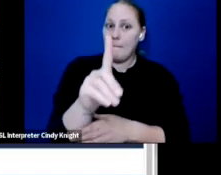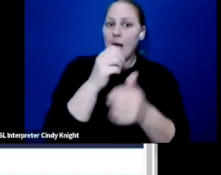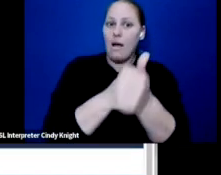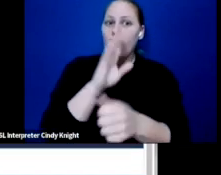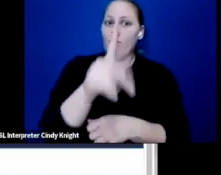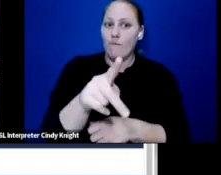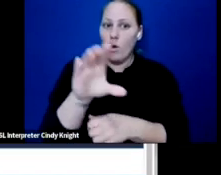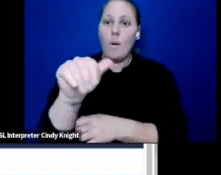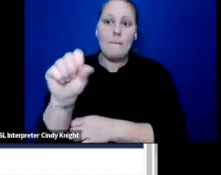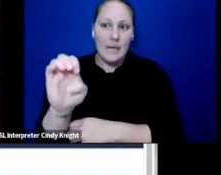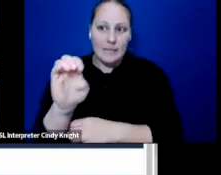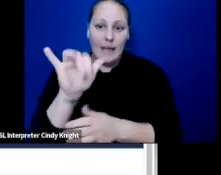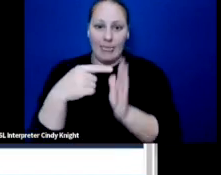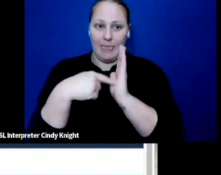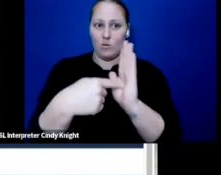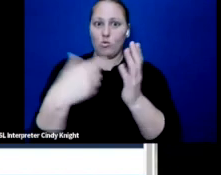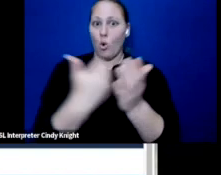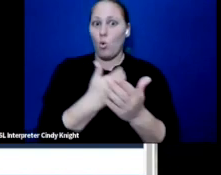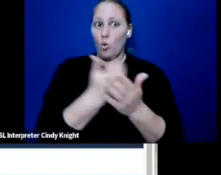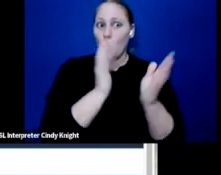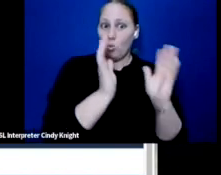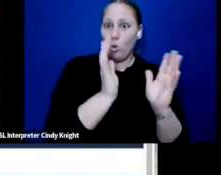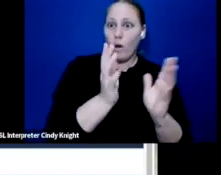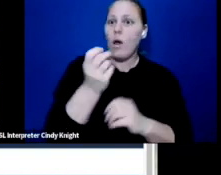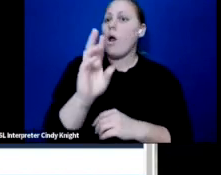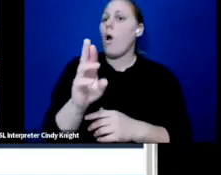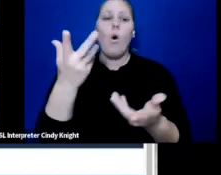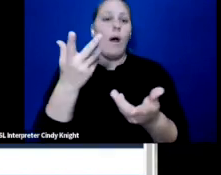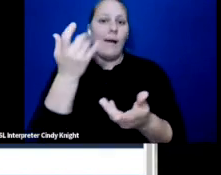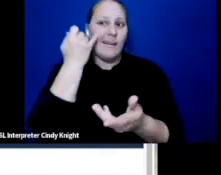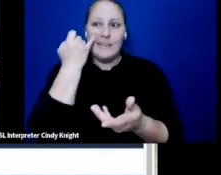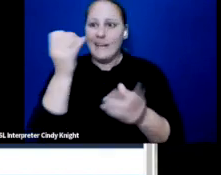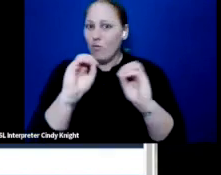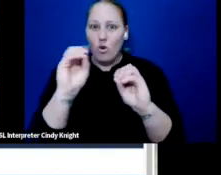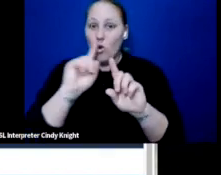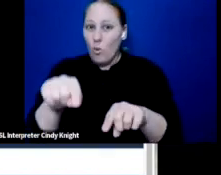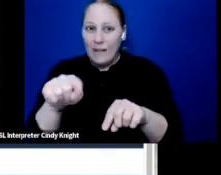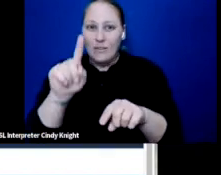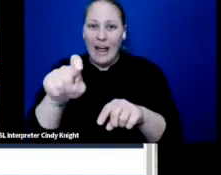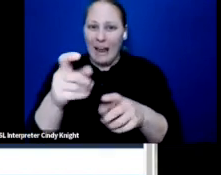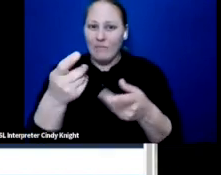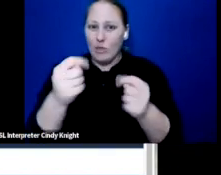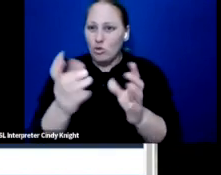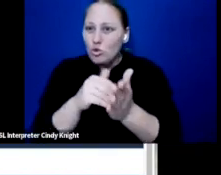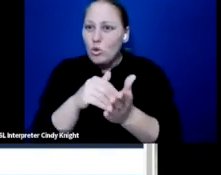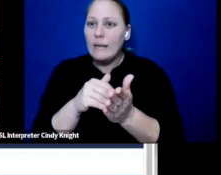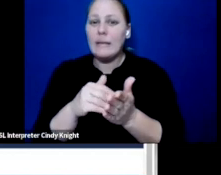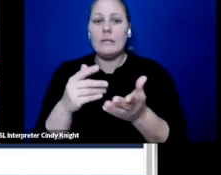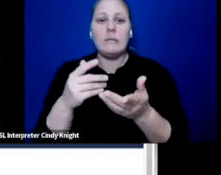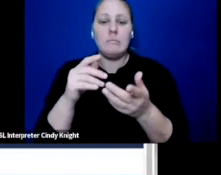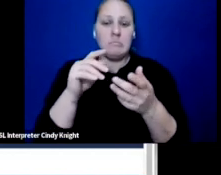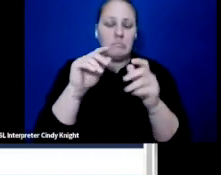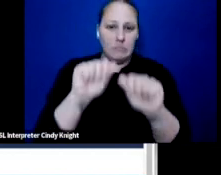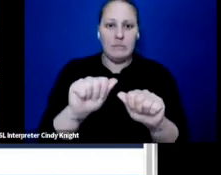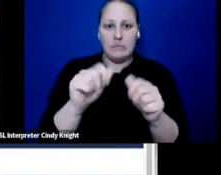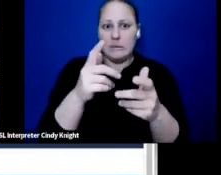new conversation, or whether there was no answer and they need to schedule another attempt so those attempts can be logged.